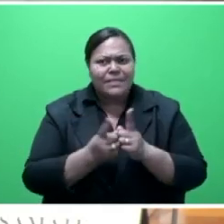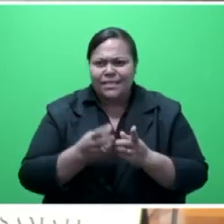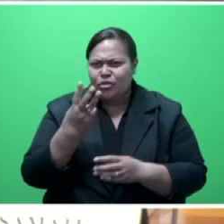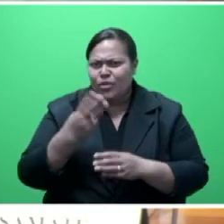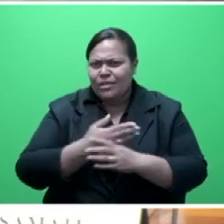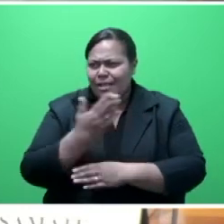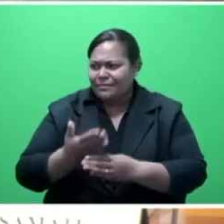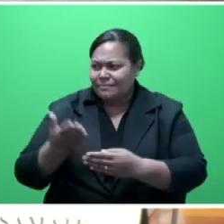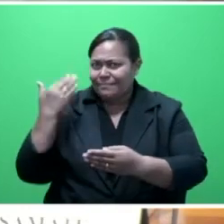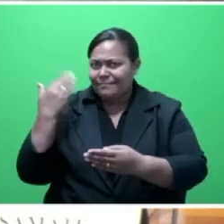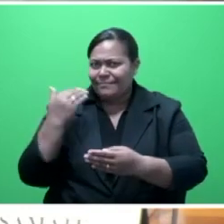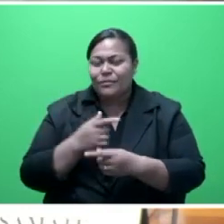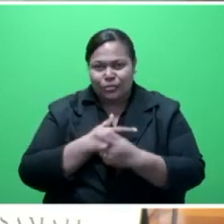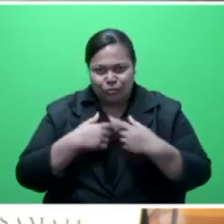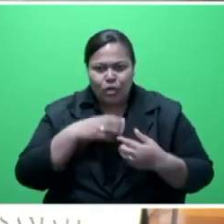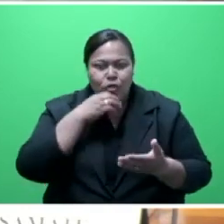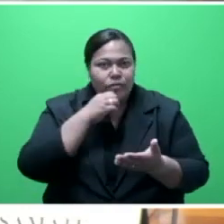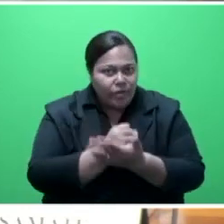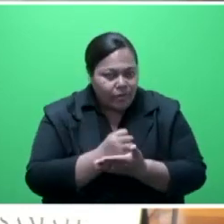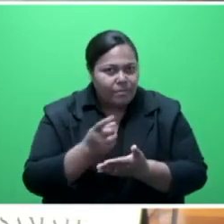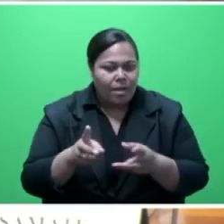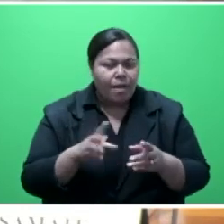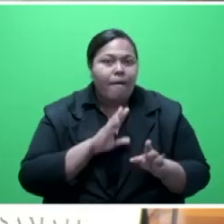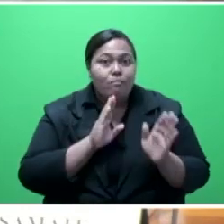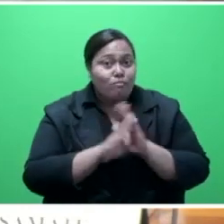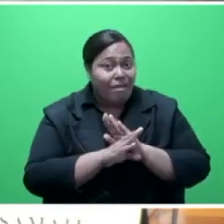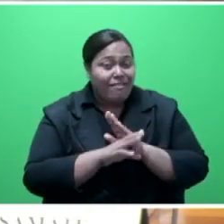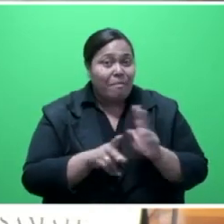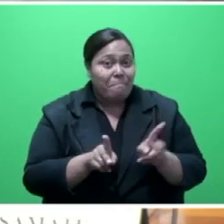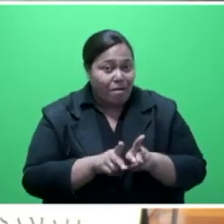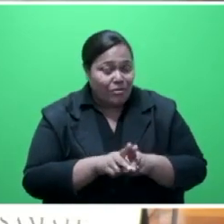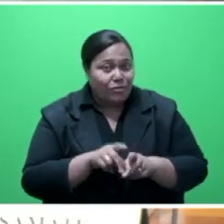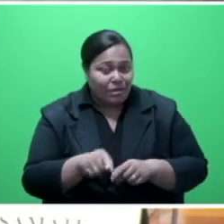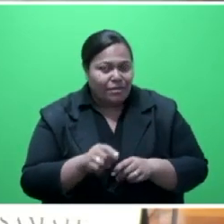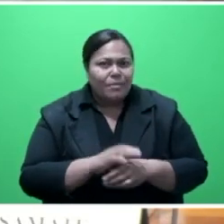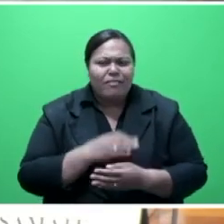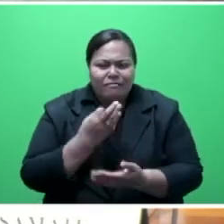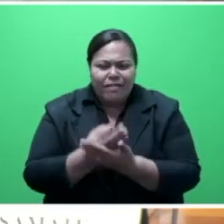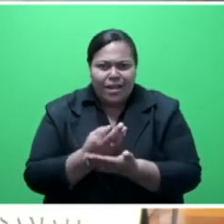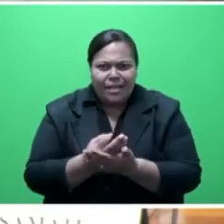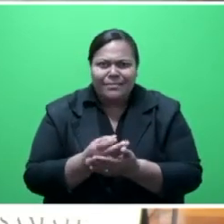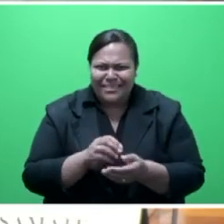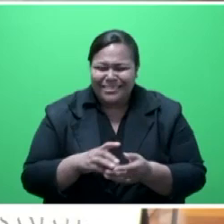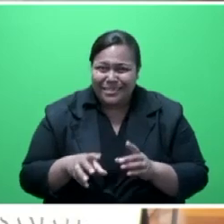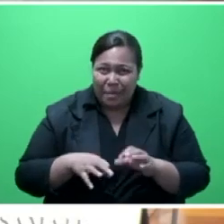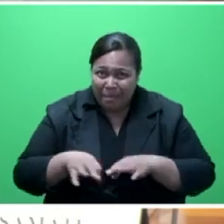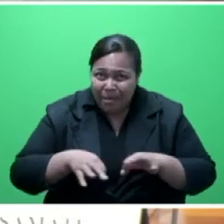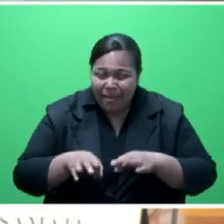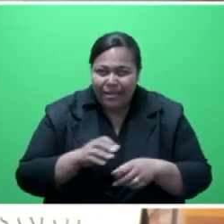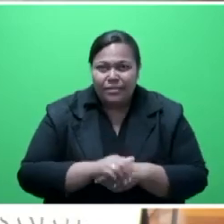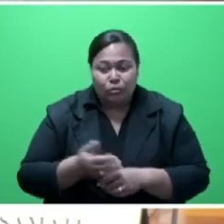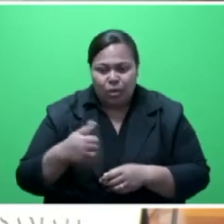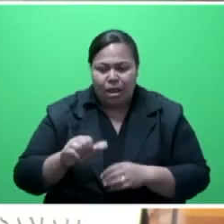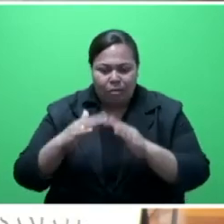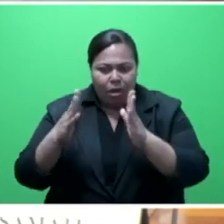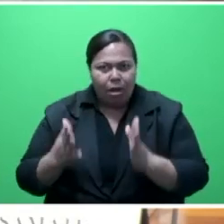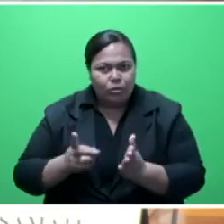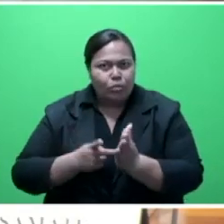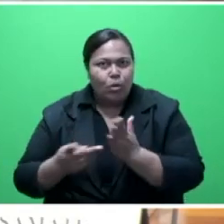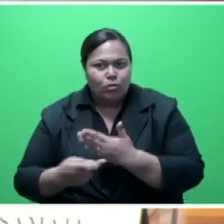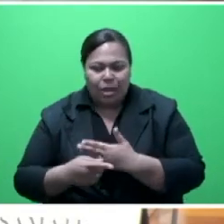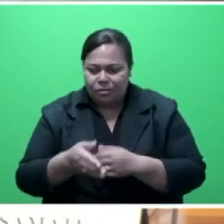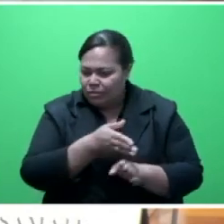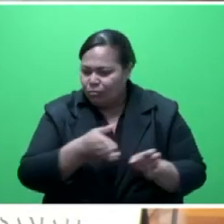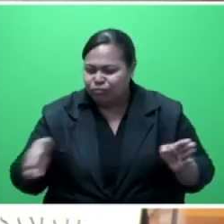ago, we're finalizing a public-private partnership financing model to allow for the construction of multi-story housing projects across Viti